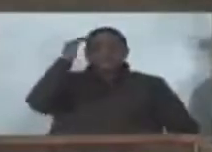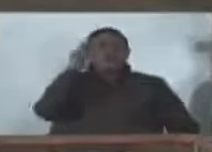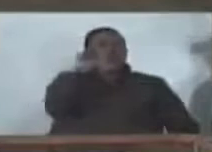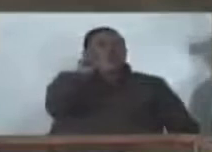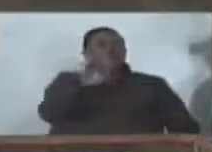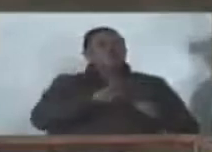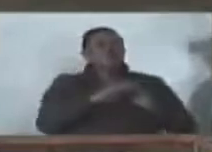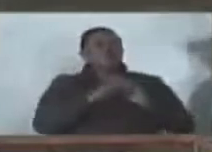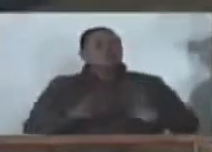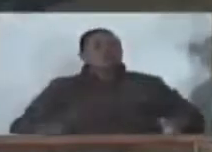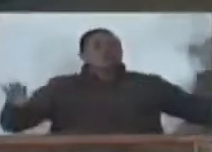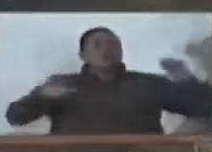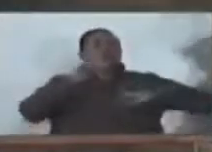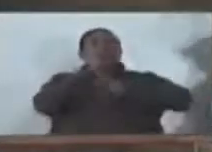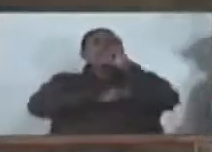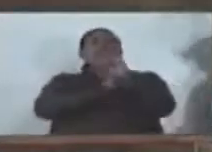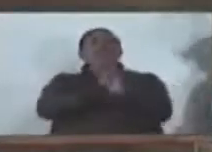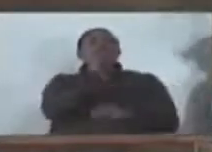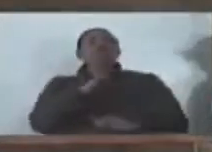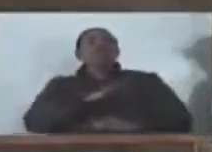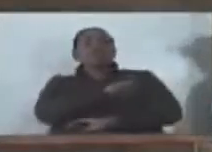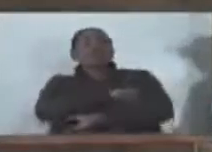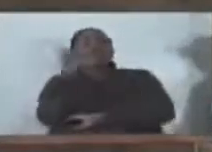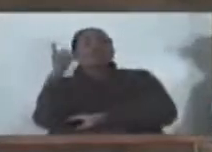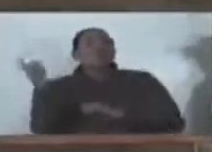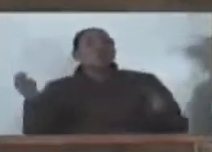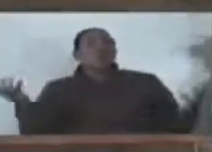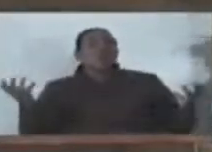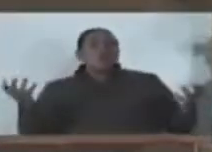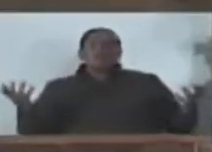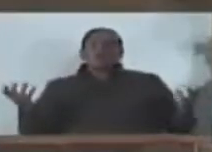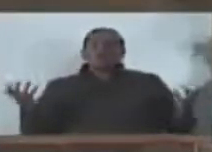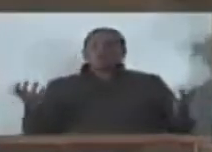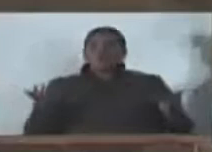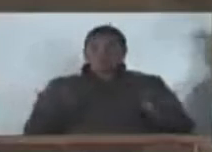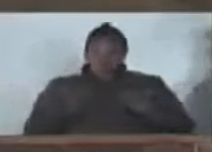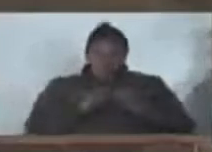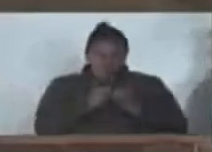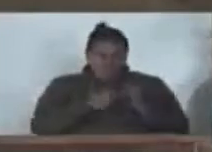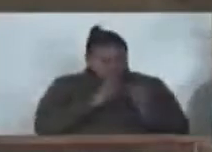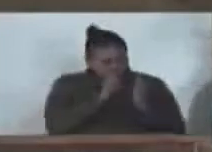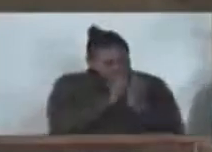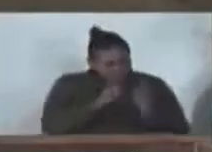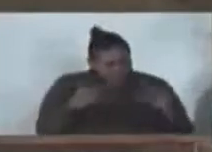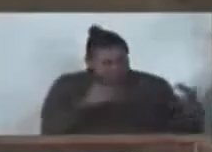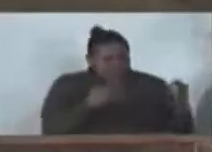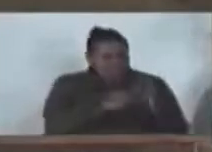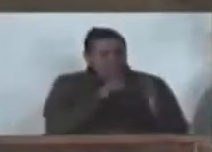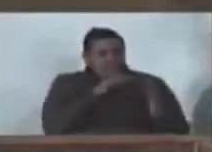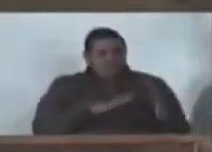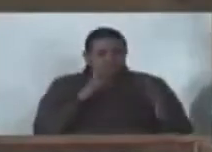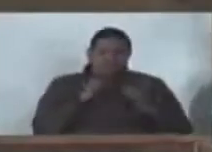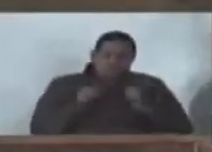country on International Women's Day to be unyielding in how we deal with violence against our women